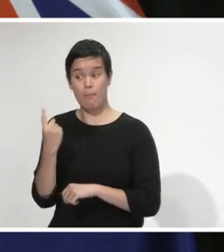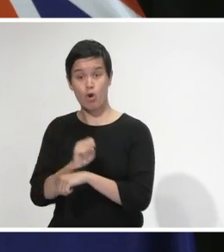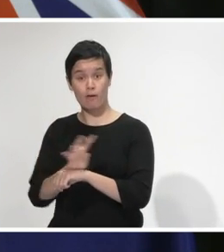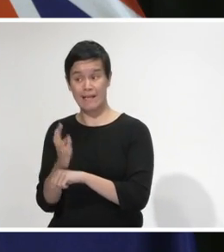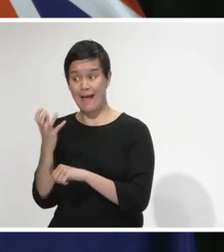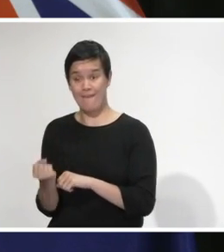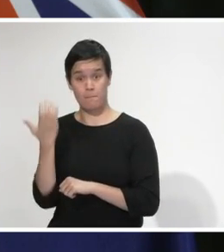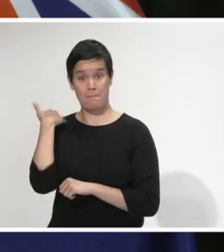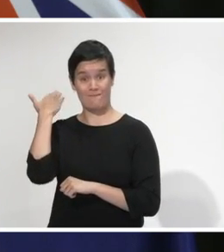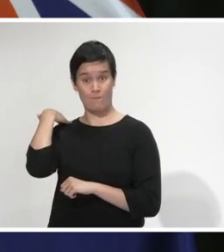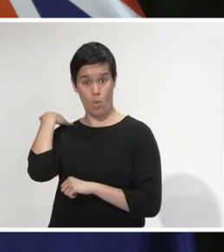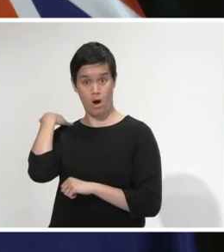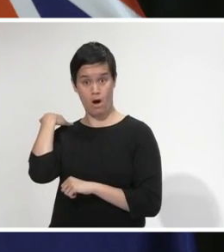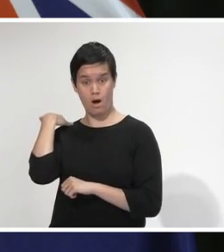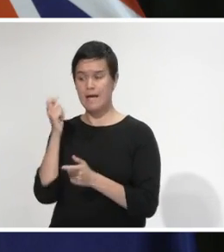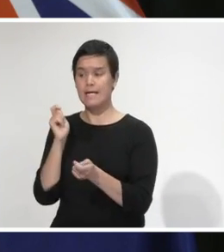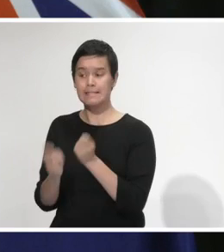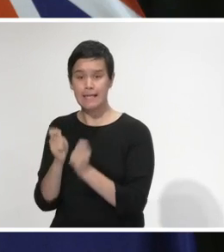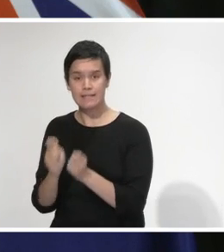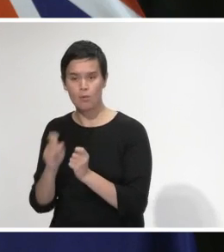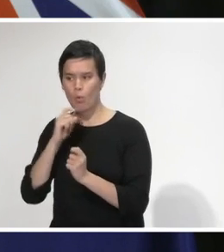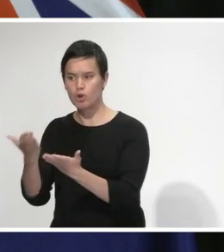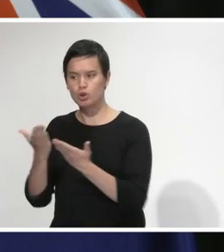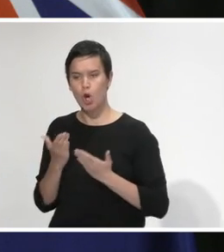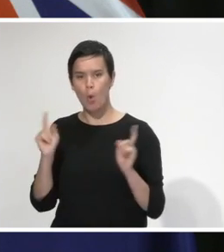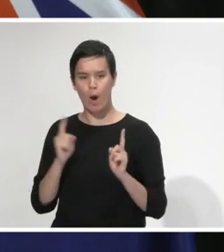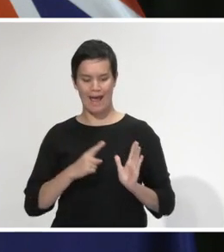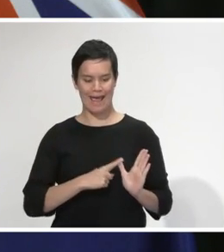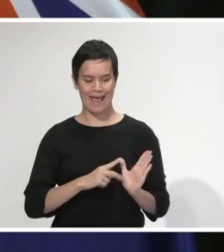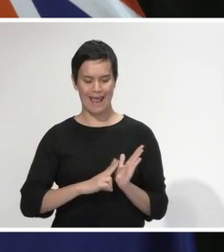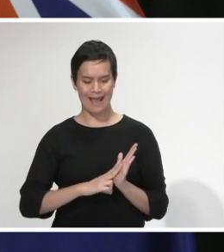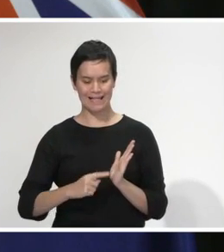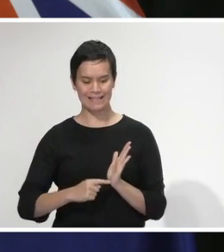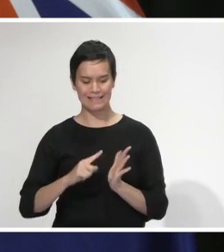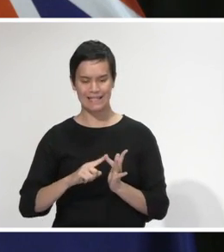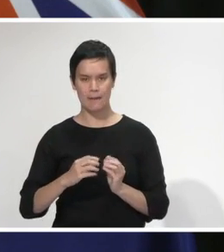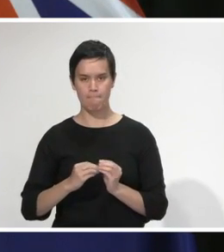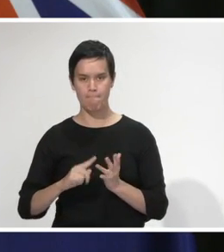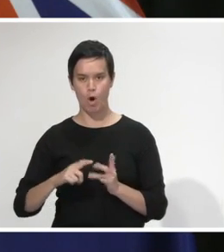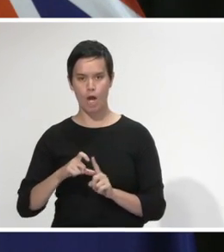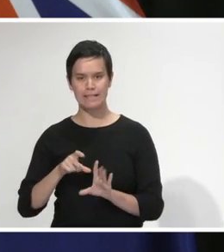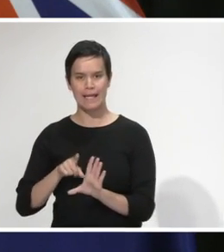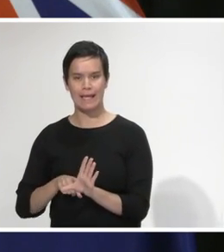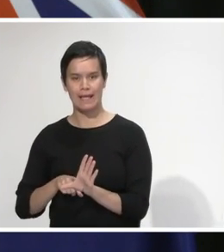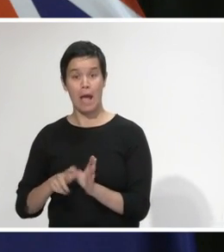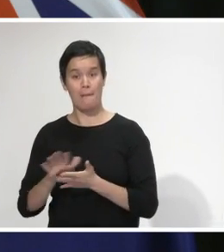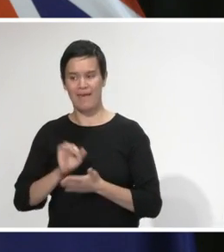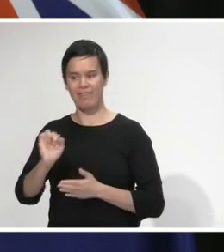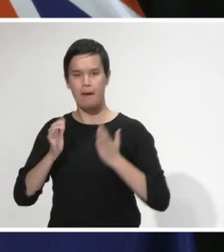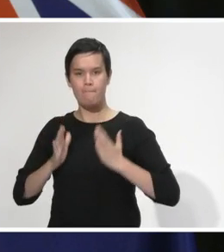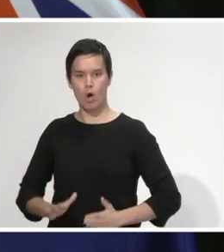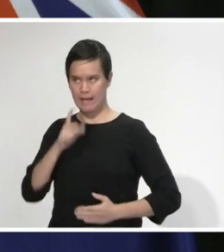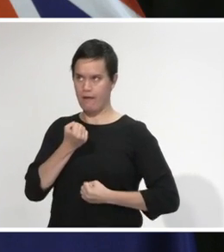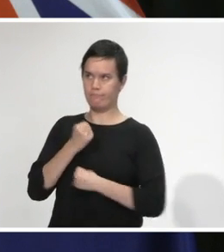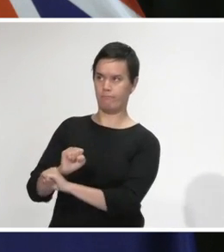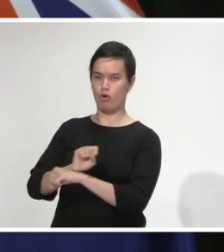been in the population, or to find out whether someone has been infected and therefore is over an infection. Sandy, you have no concerns about airline